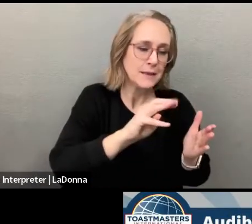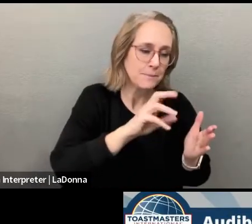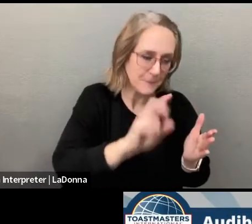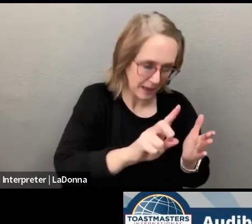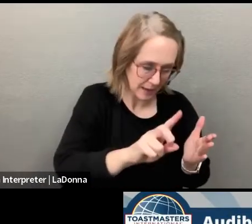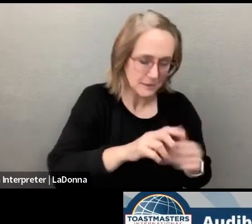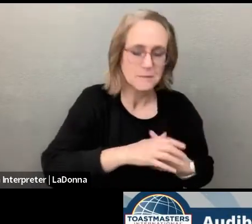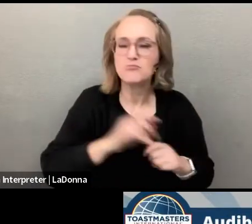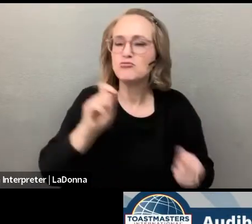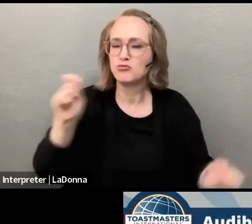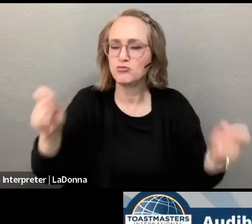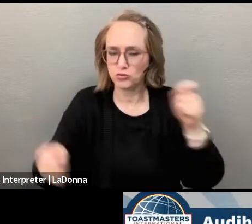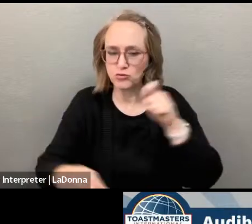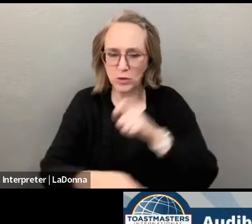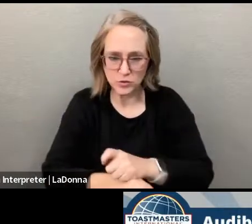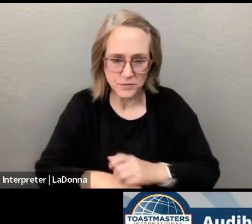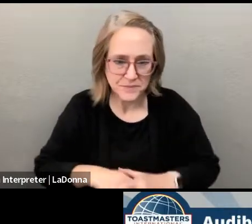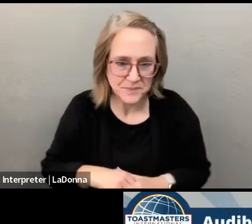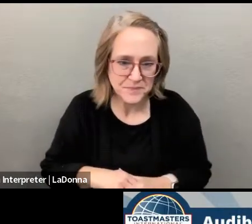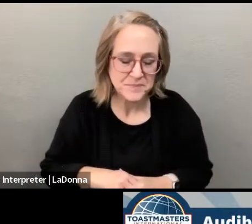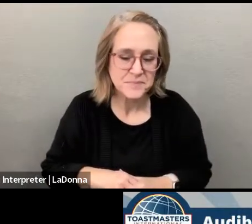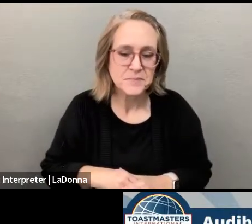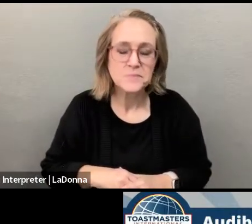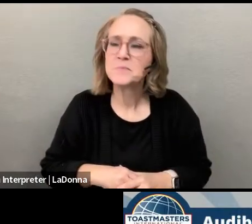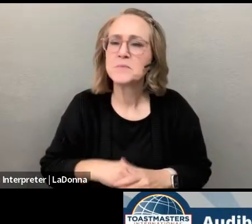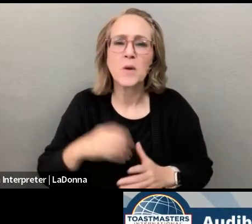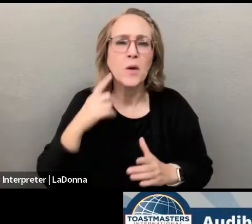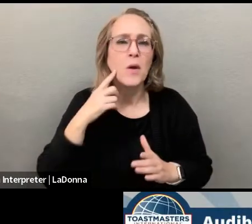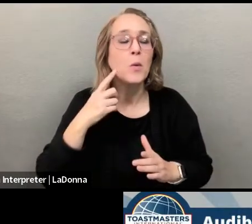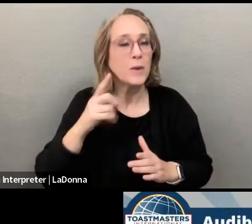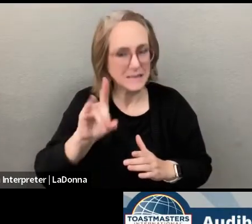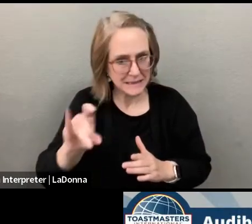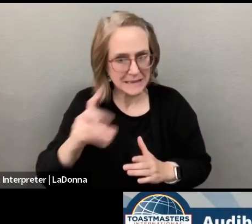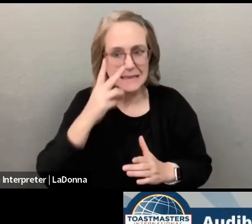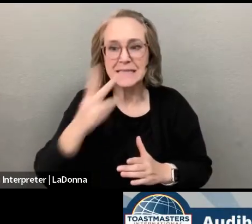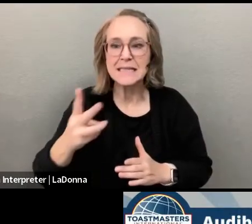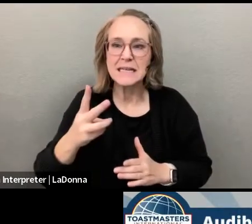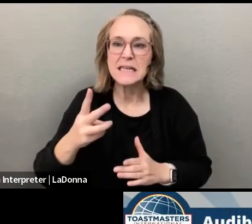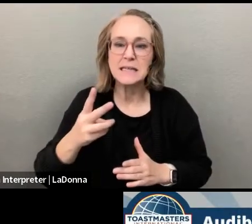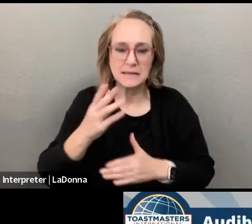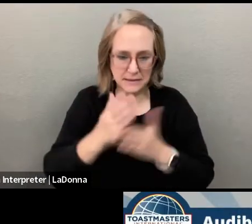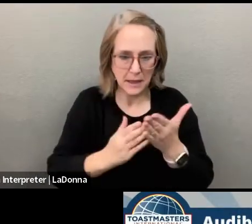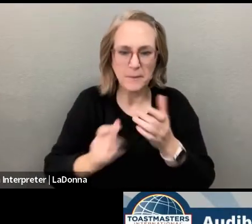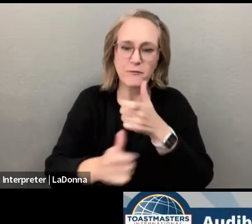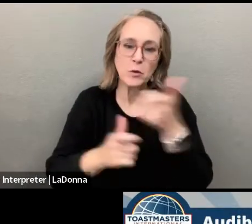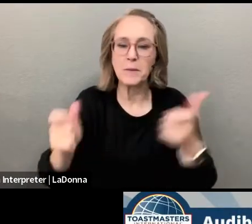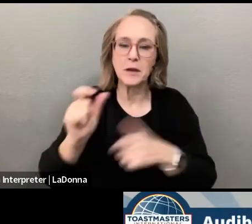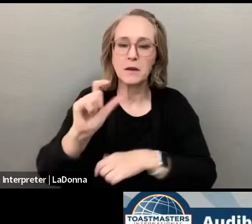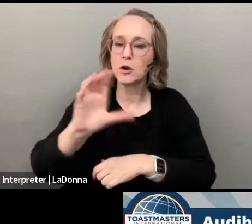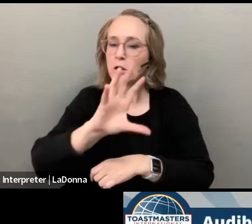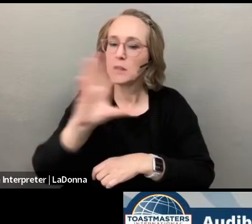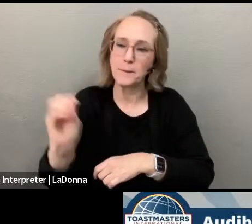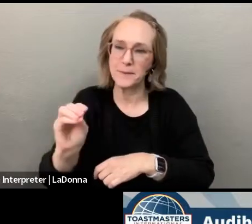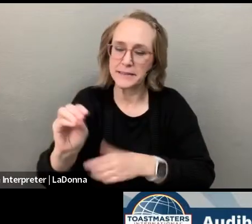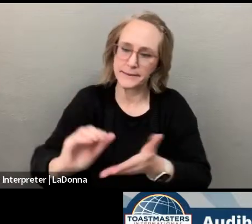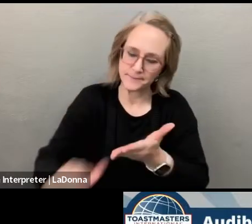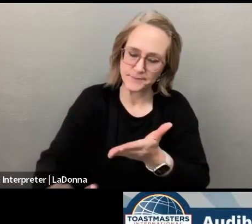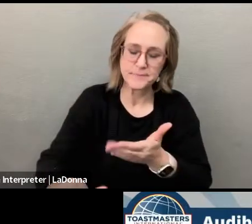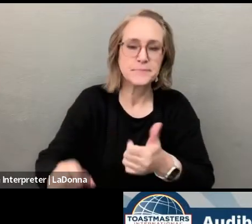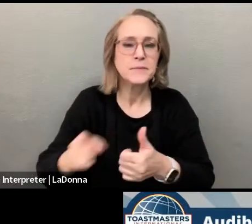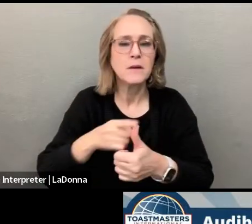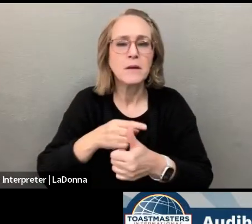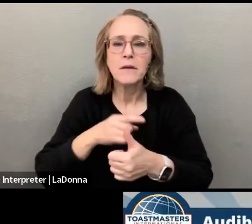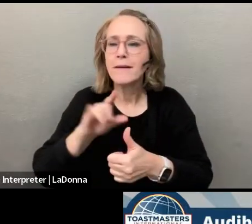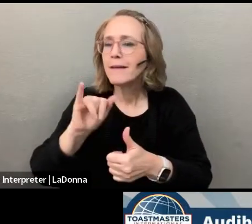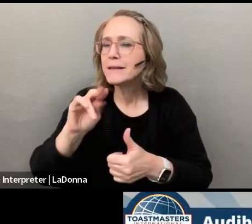cuts. We had Intel laying a few thousand people off a couple of weeks ago. We had Boeing laying people off last